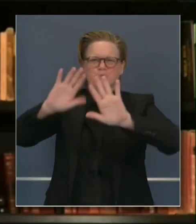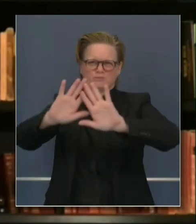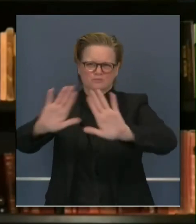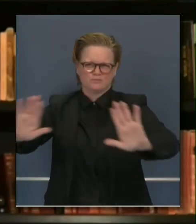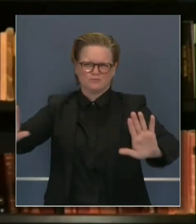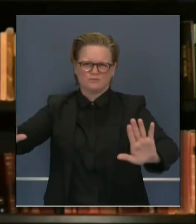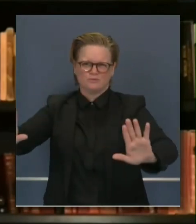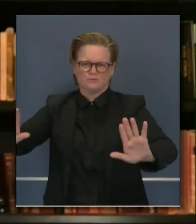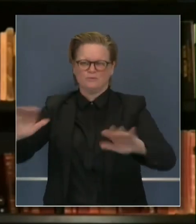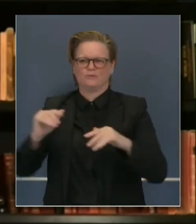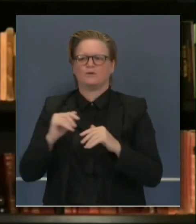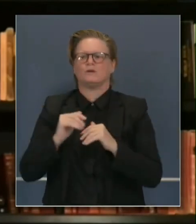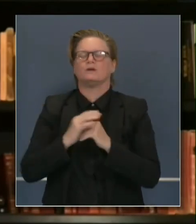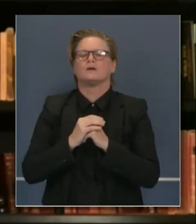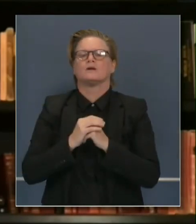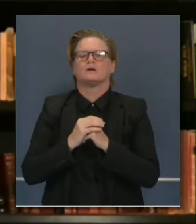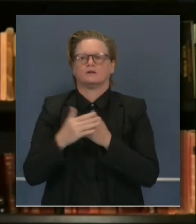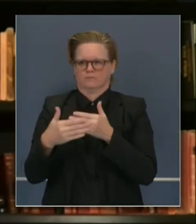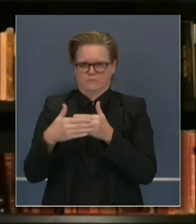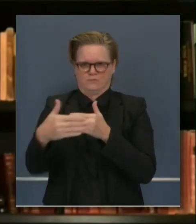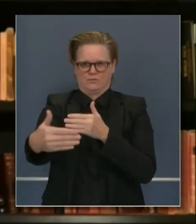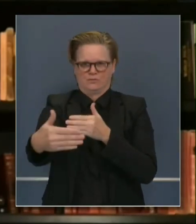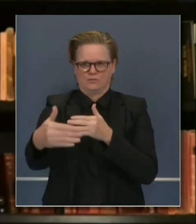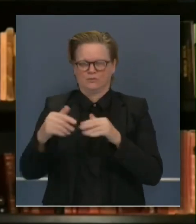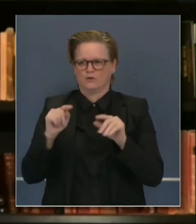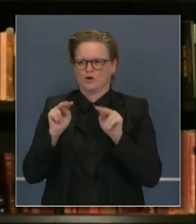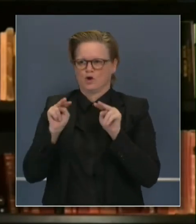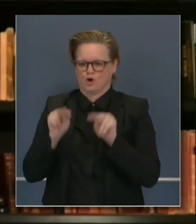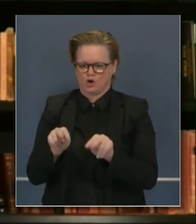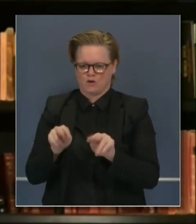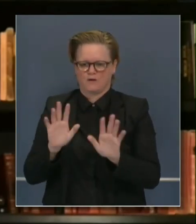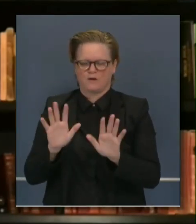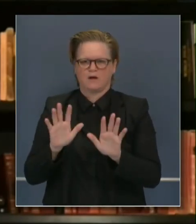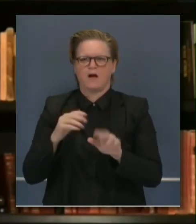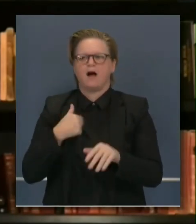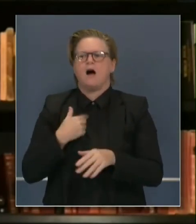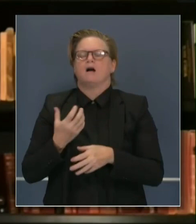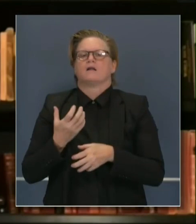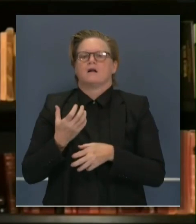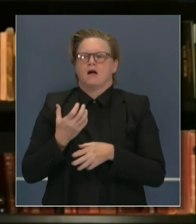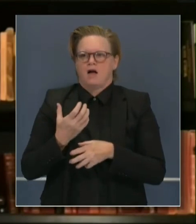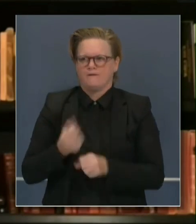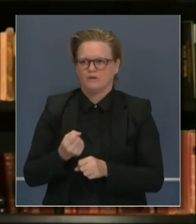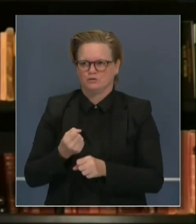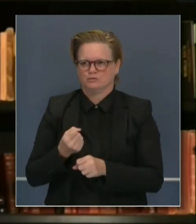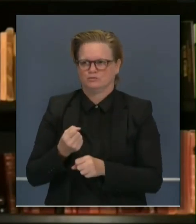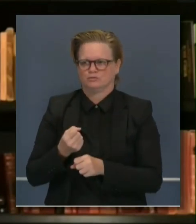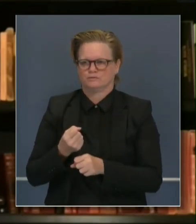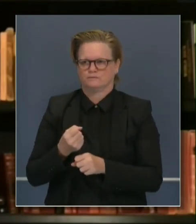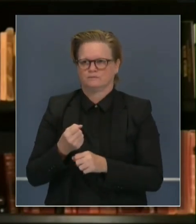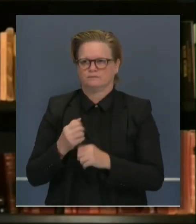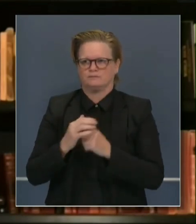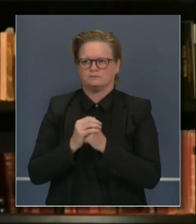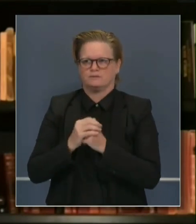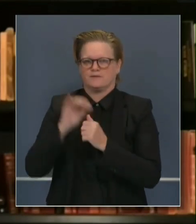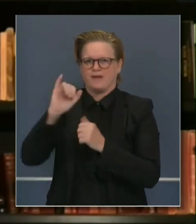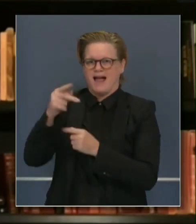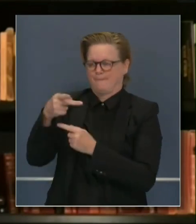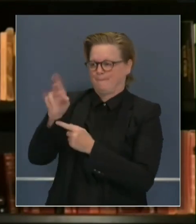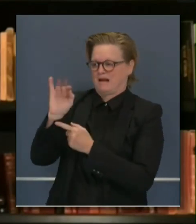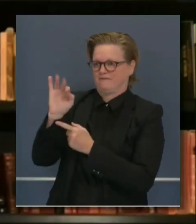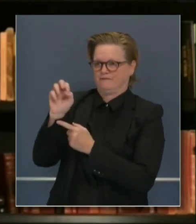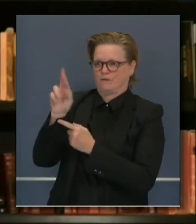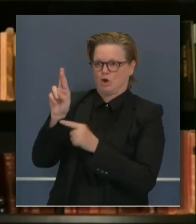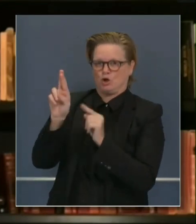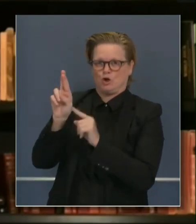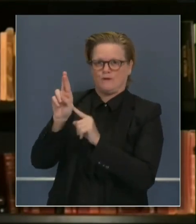said, we do have confidence in not just Pfizer and the veracity of this first available